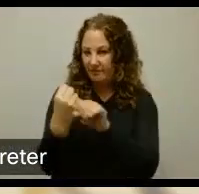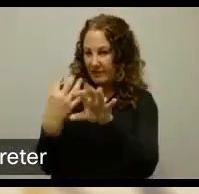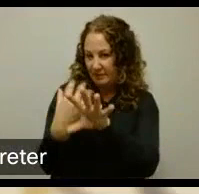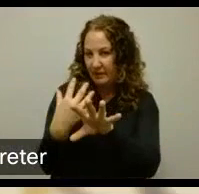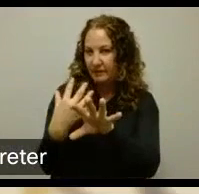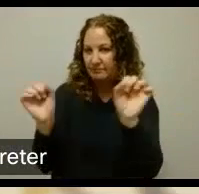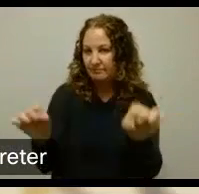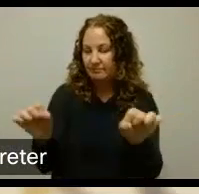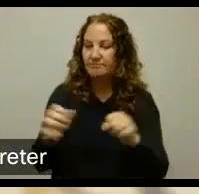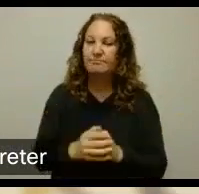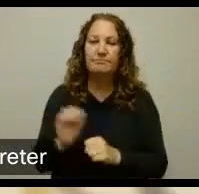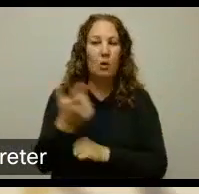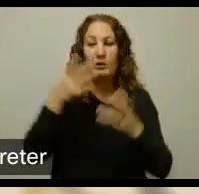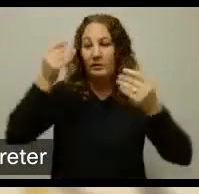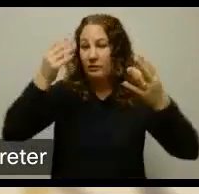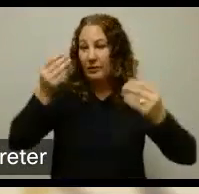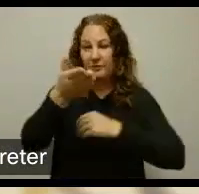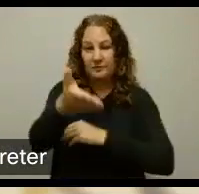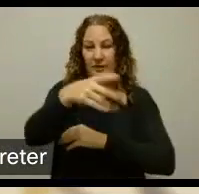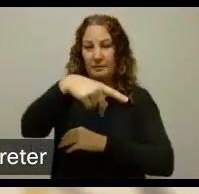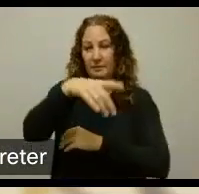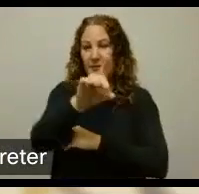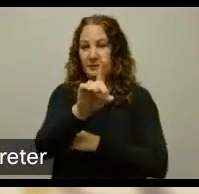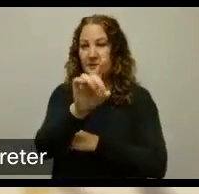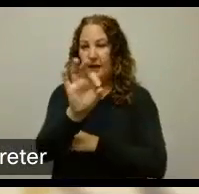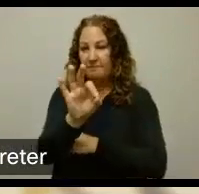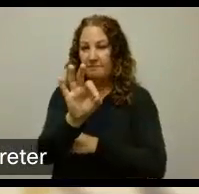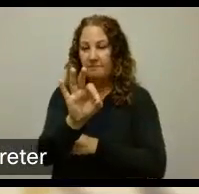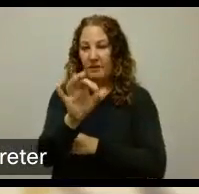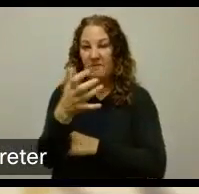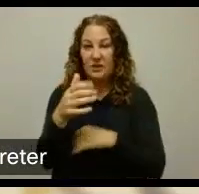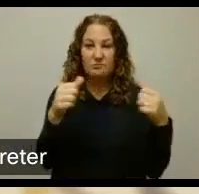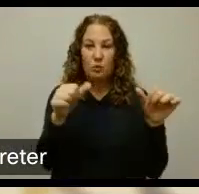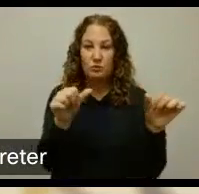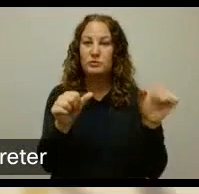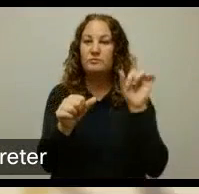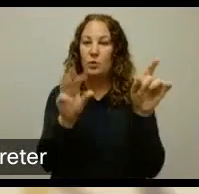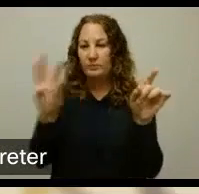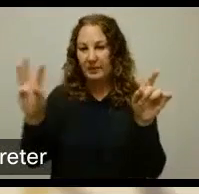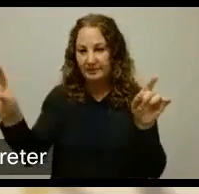And all the information is on that PDF, which is also posted on our website.